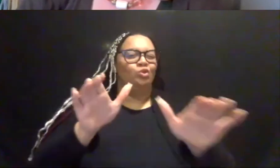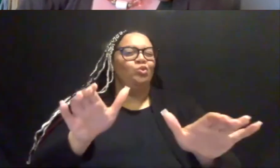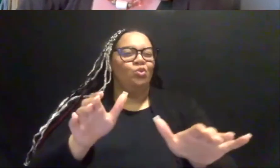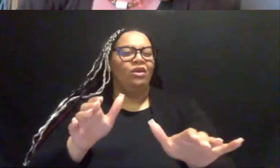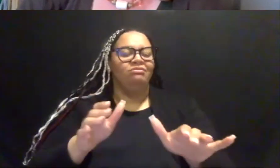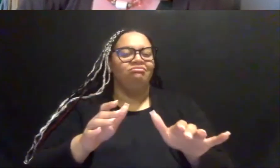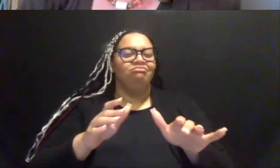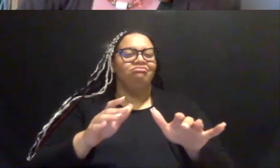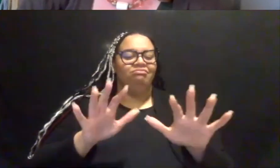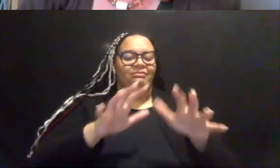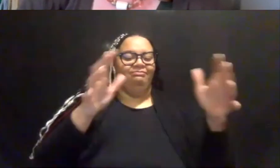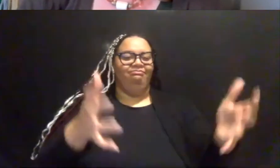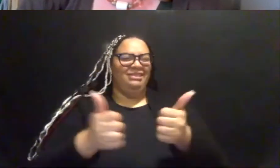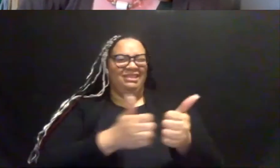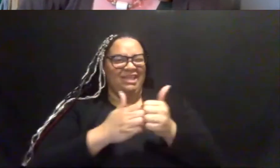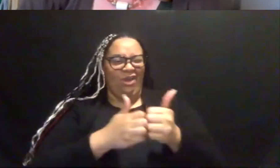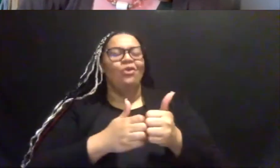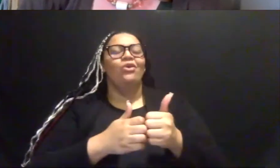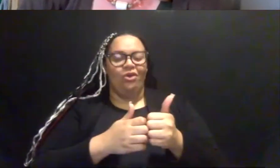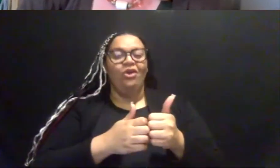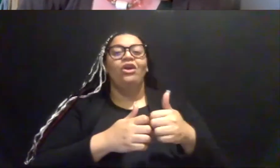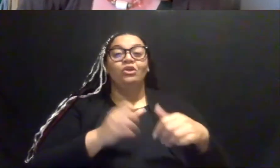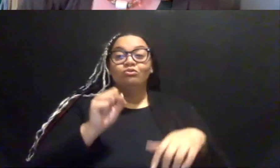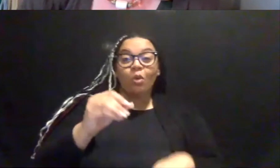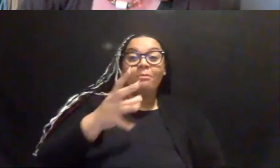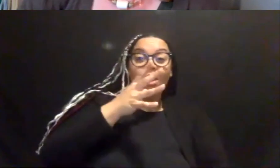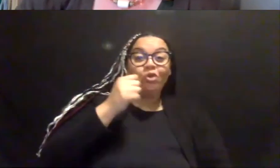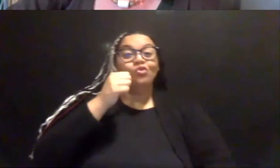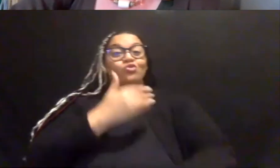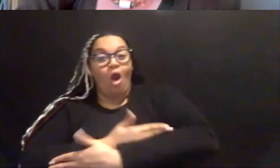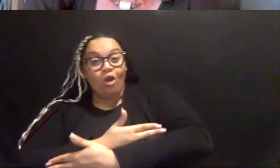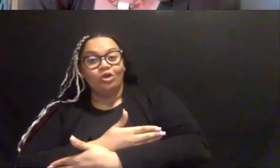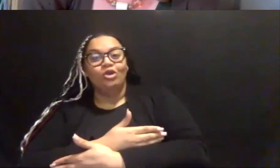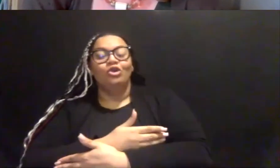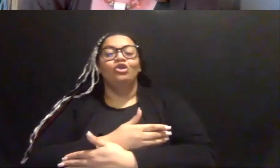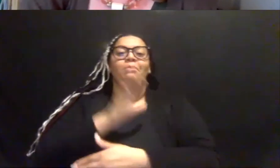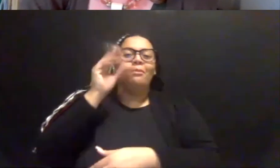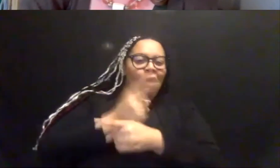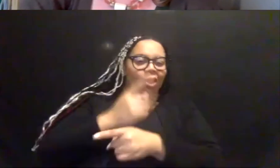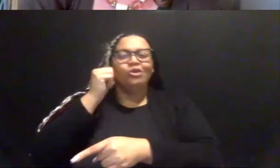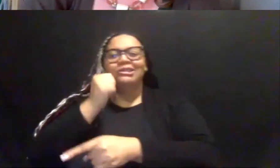are close relatives. So like mother offspring or mother daughter or siblings will help.